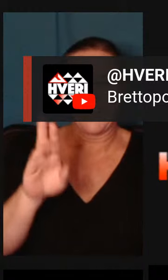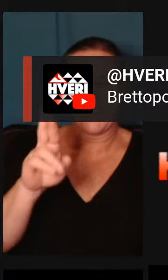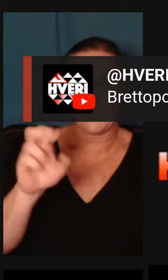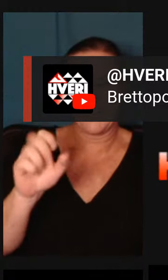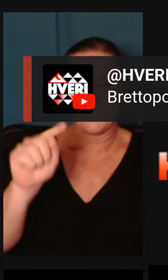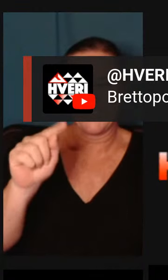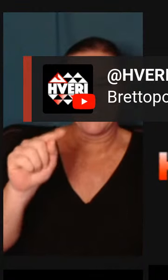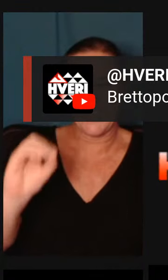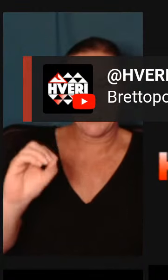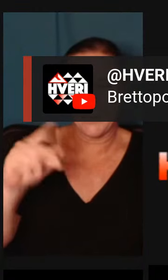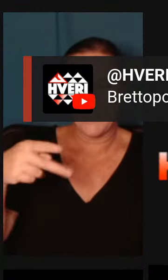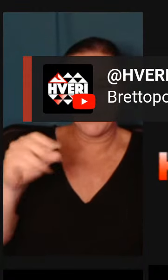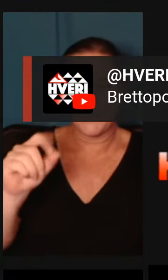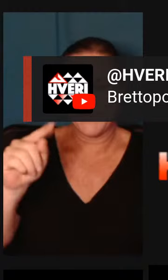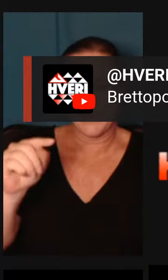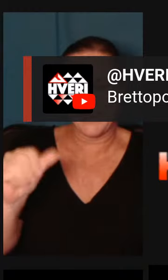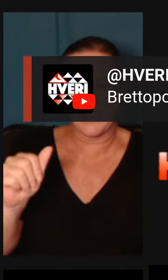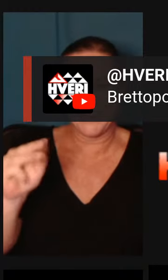Bretopotamus.